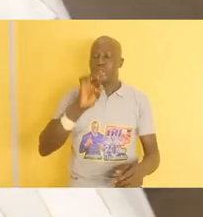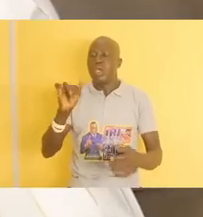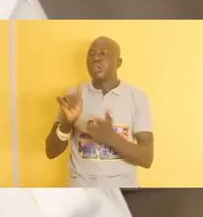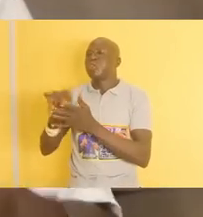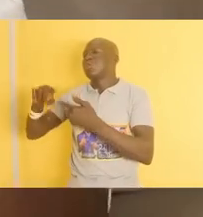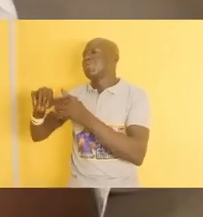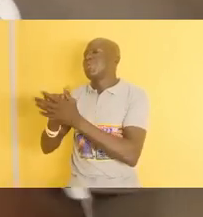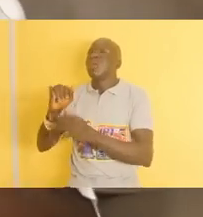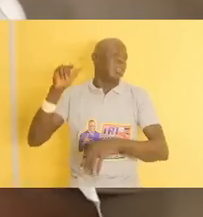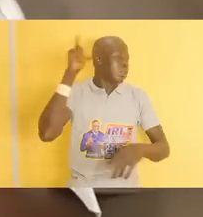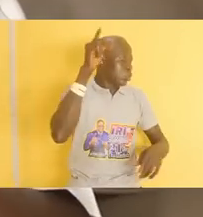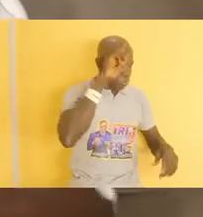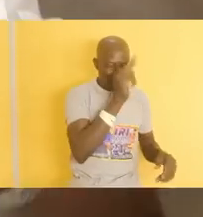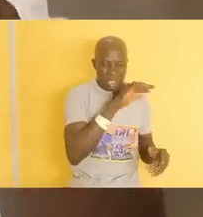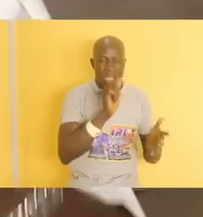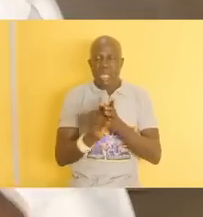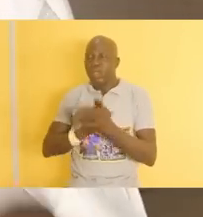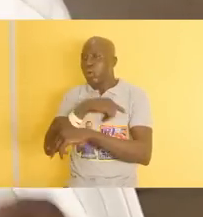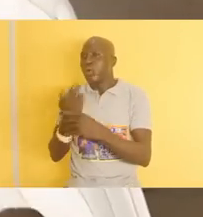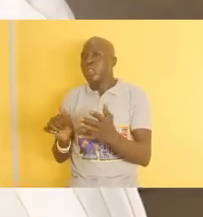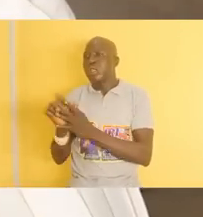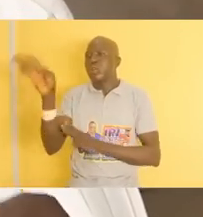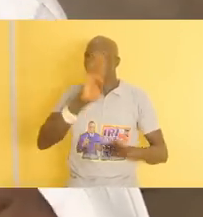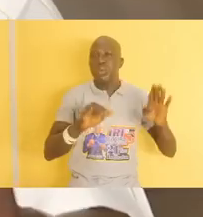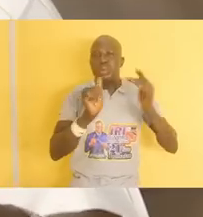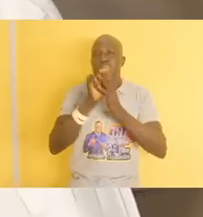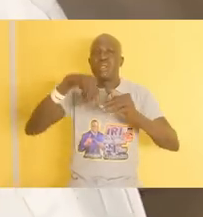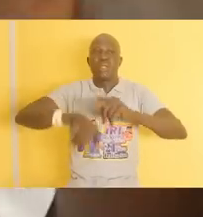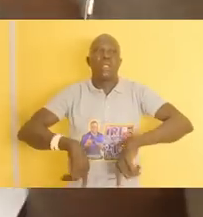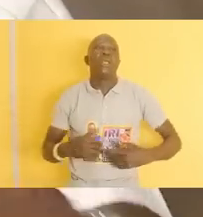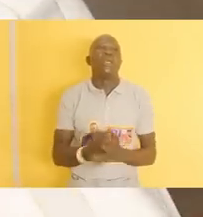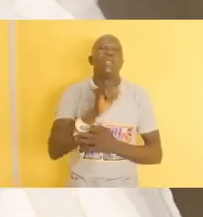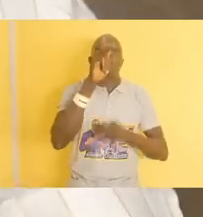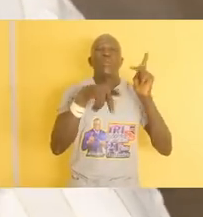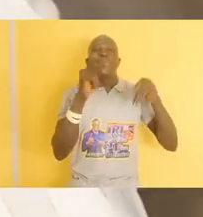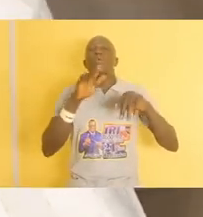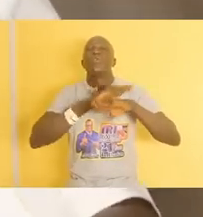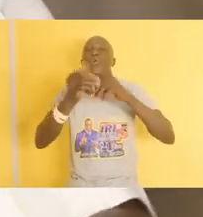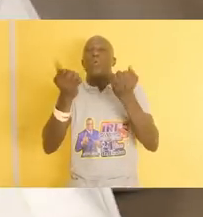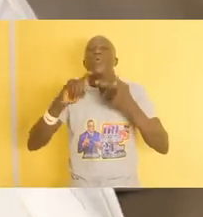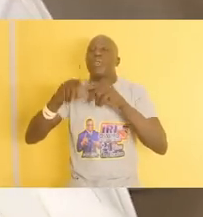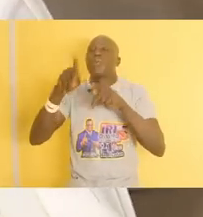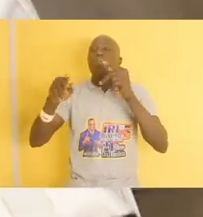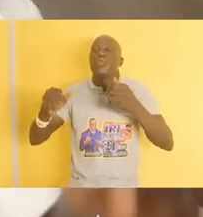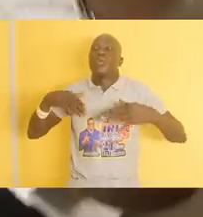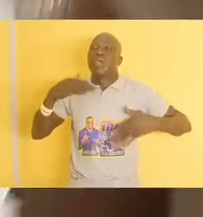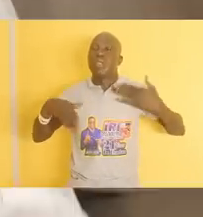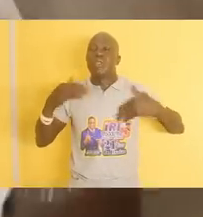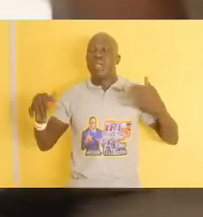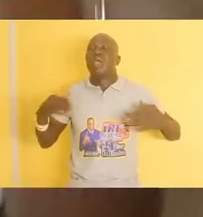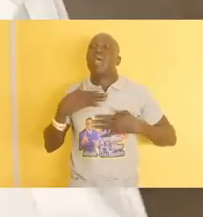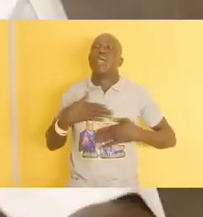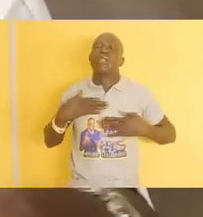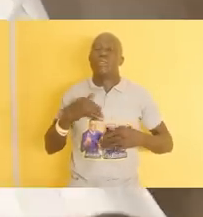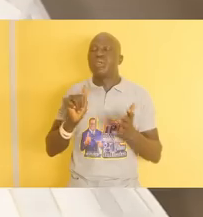yan as the anointed e gbo mi sir listen to me sir sari di aye ta wa yi this word that you are in eniyan ni je yan o gbadun is meant that make one not to enjoy that eniyan lo